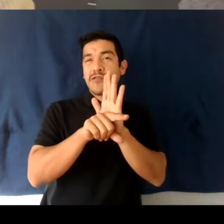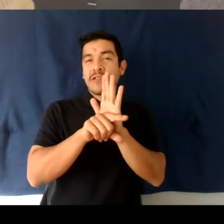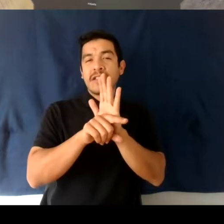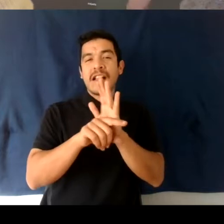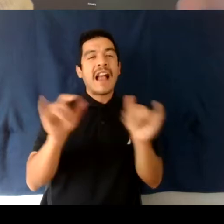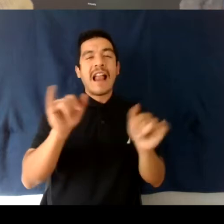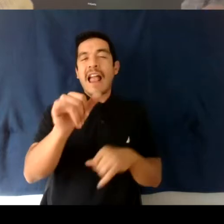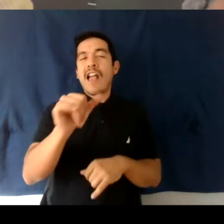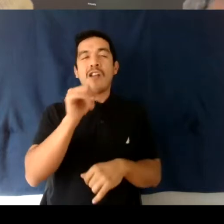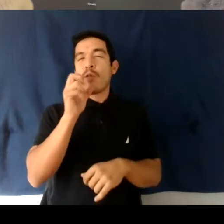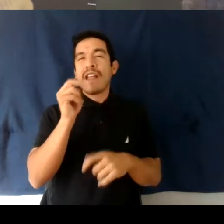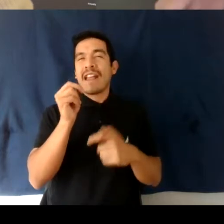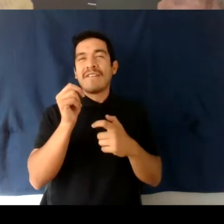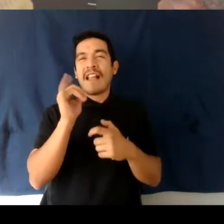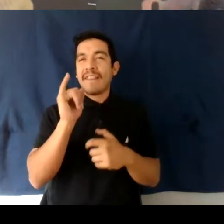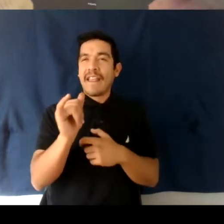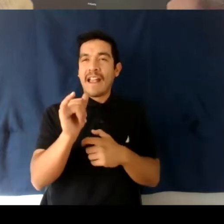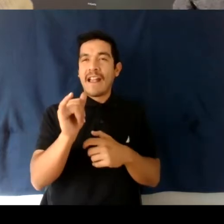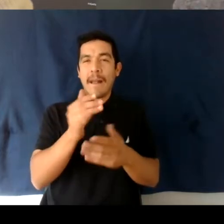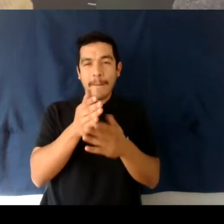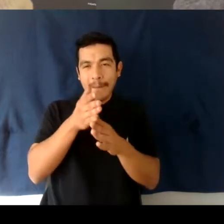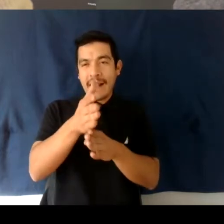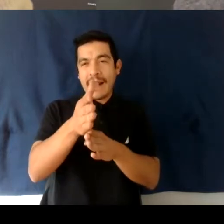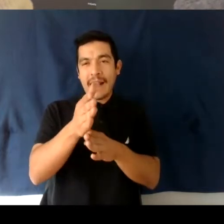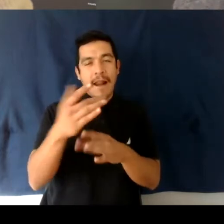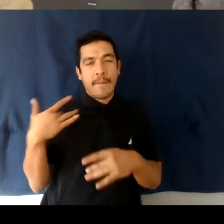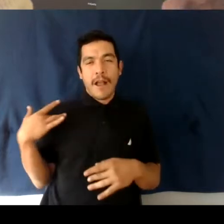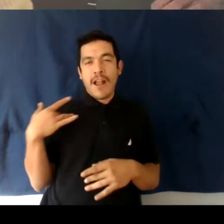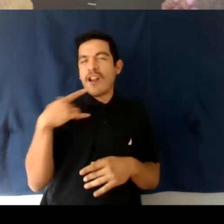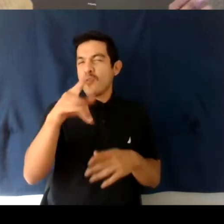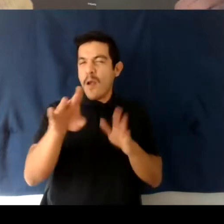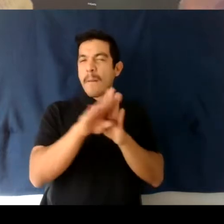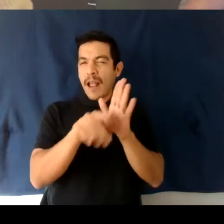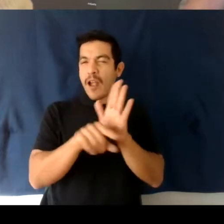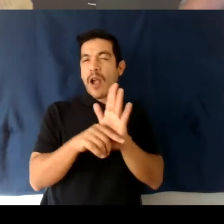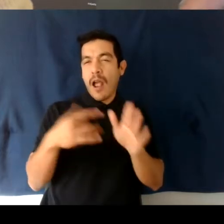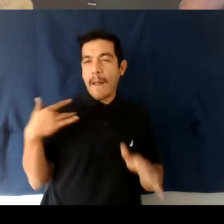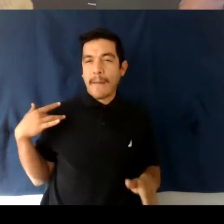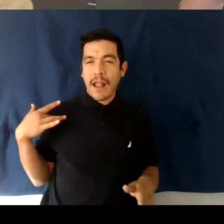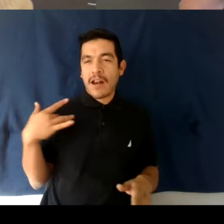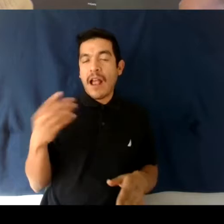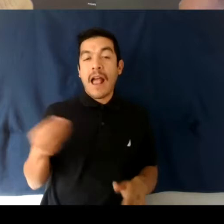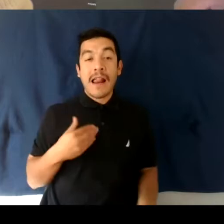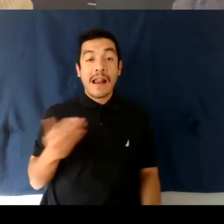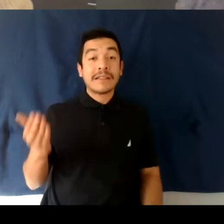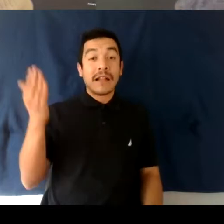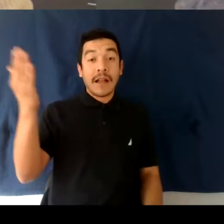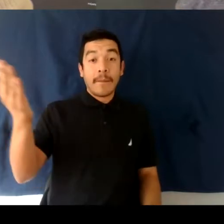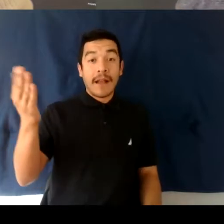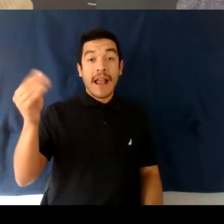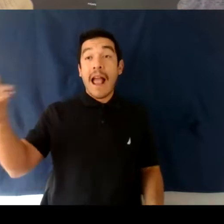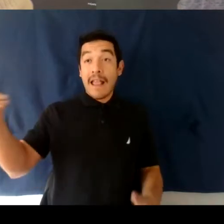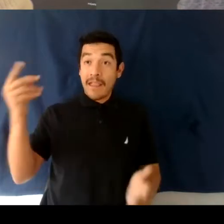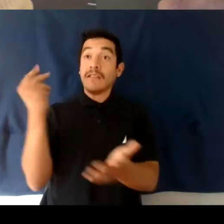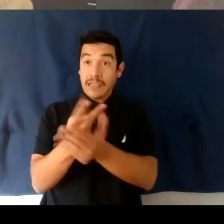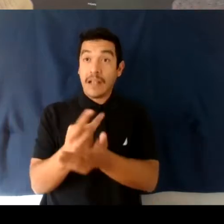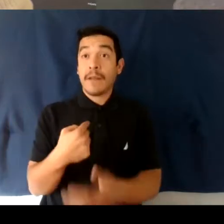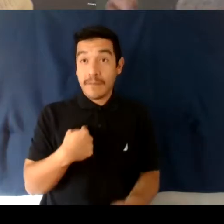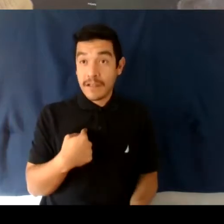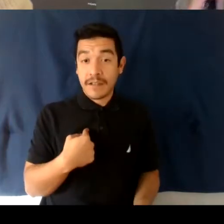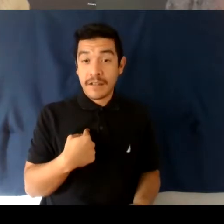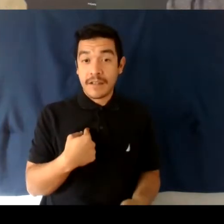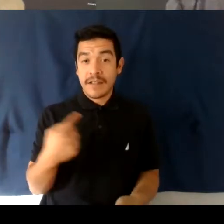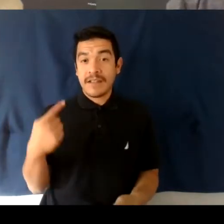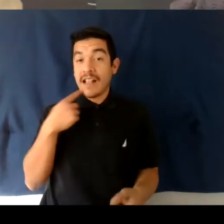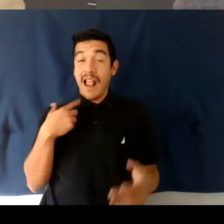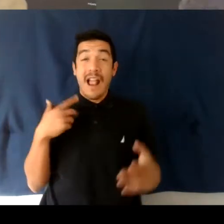you weren't even the main model. You were like a background model. And I submitted and they accepted me. So they were like, yay.